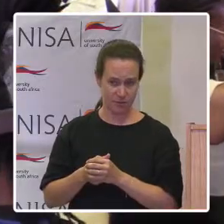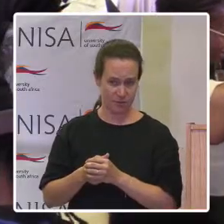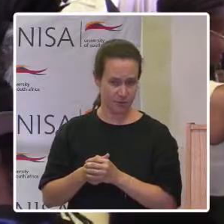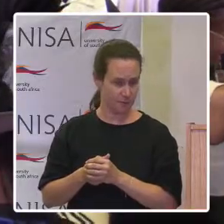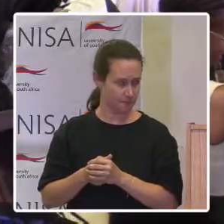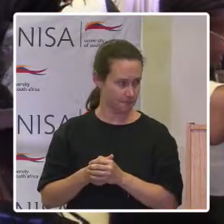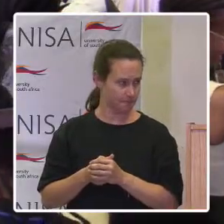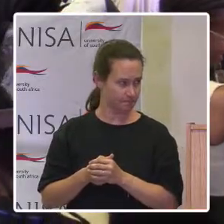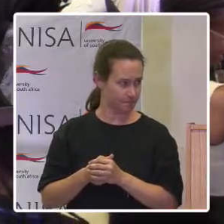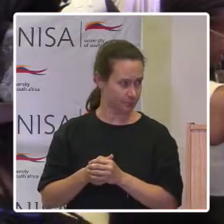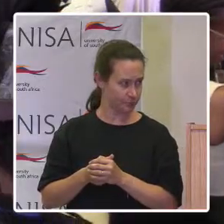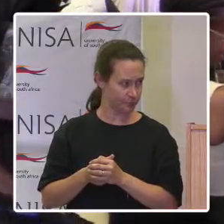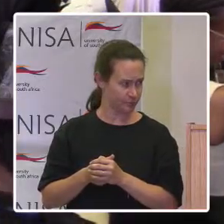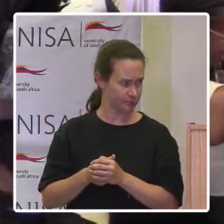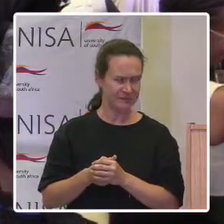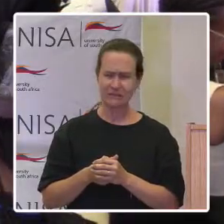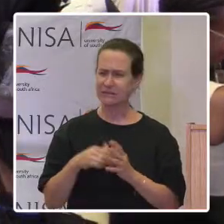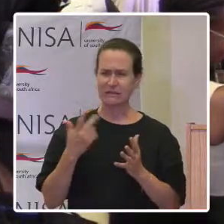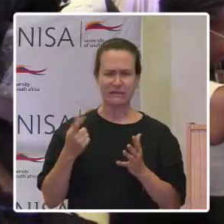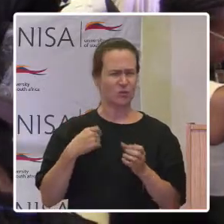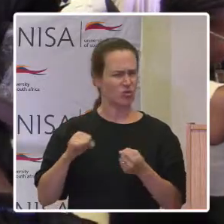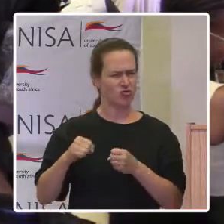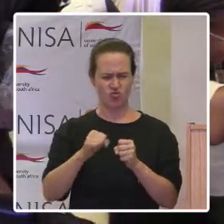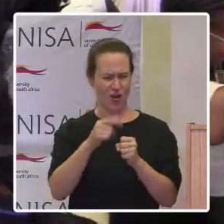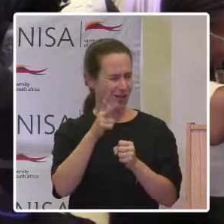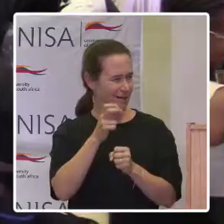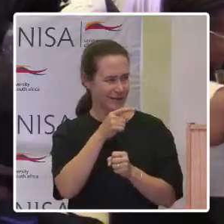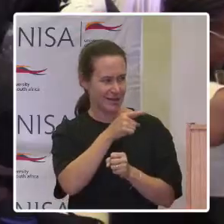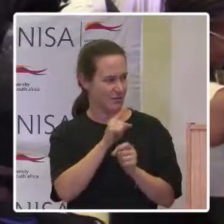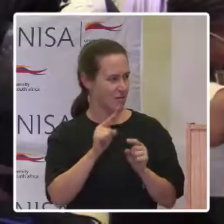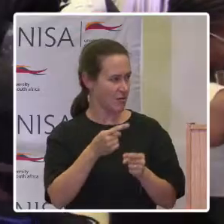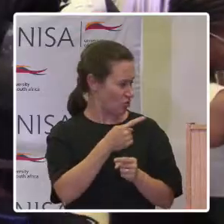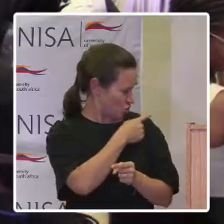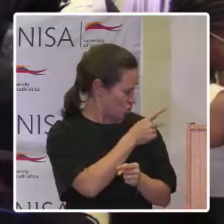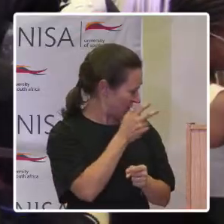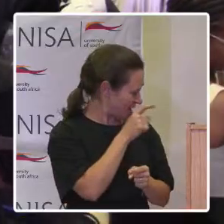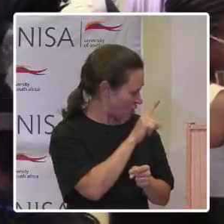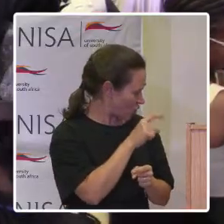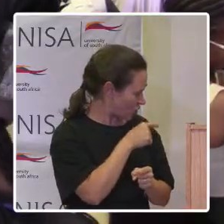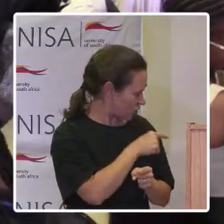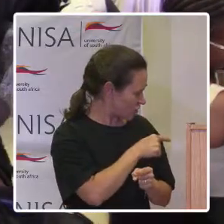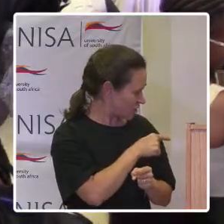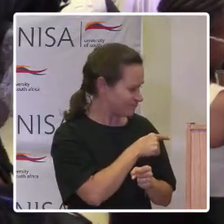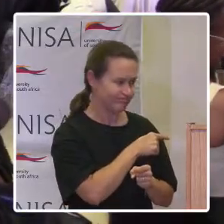ended. Who is struggling? I don't know. Did you hear?